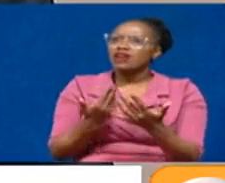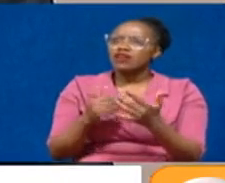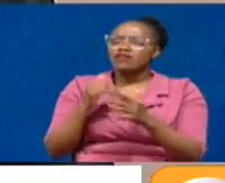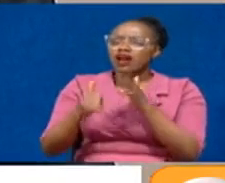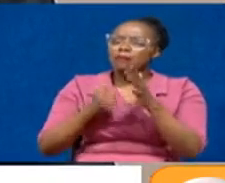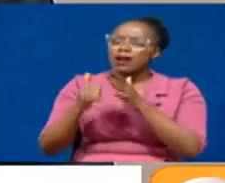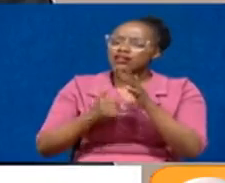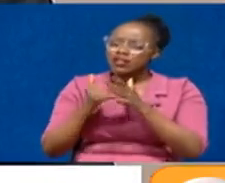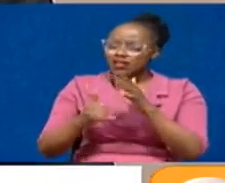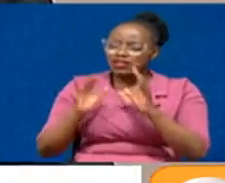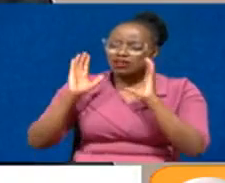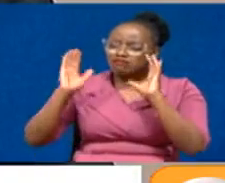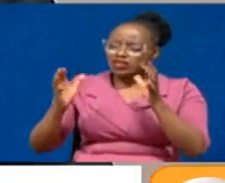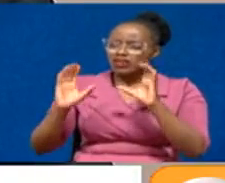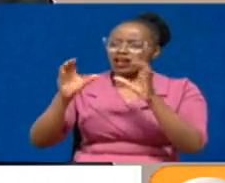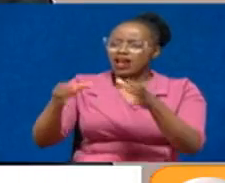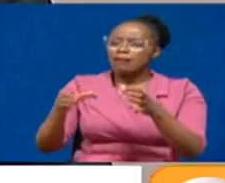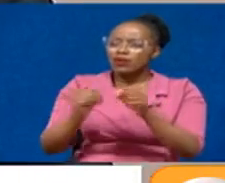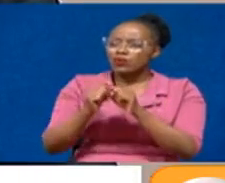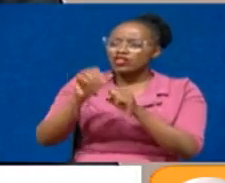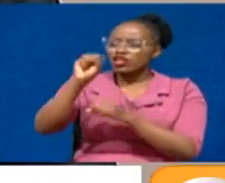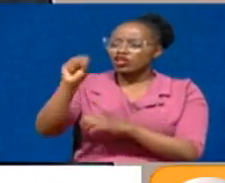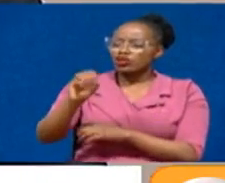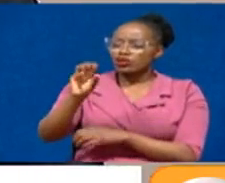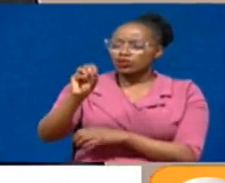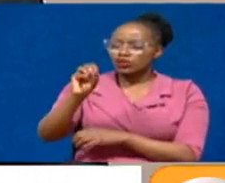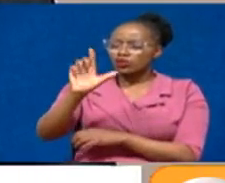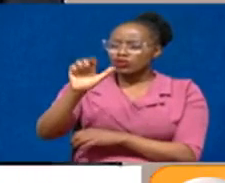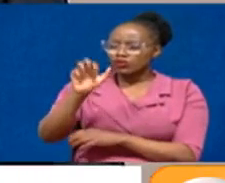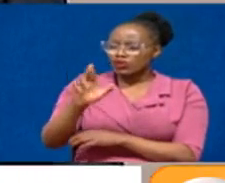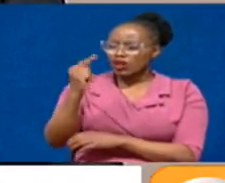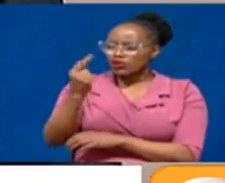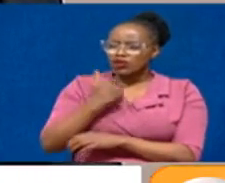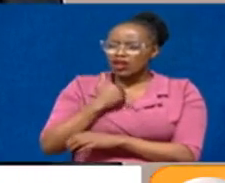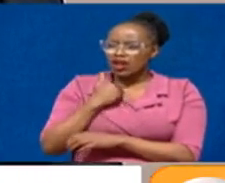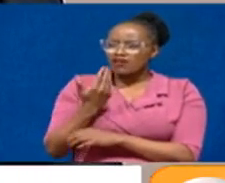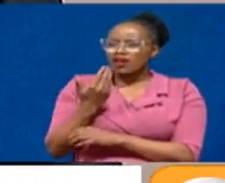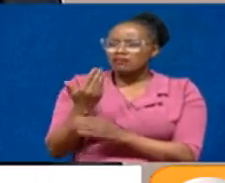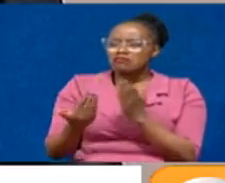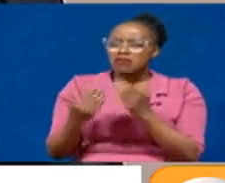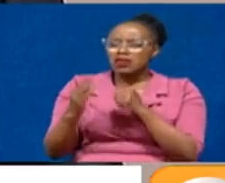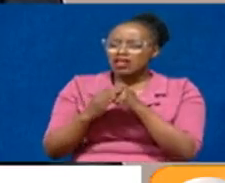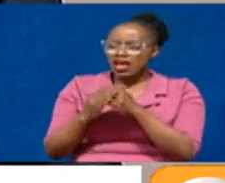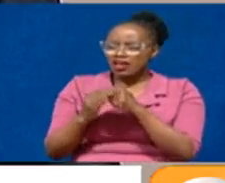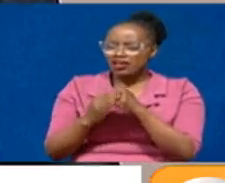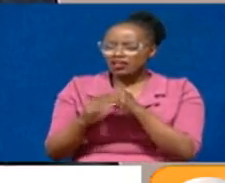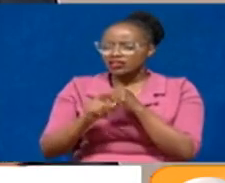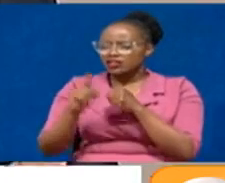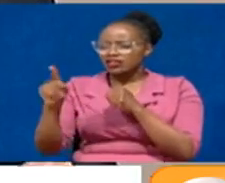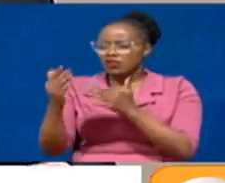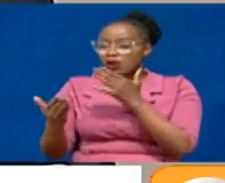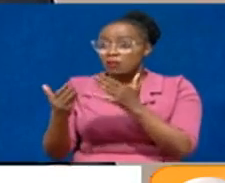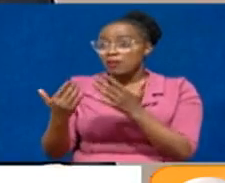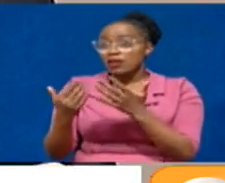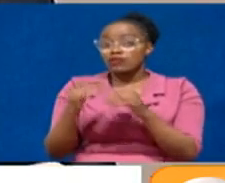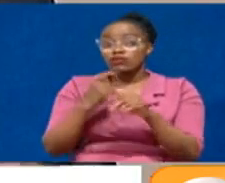huge manufacturing company with solar, which maybe you have it on by, let's say, 9 to maybe